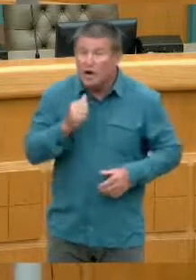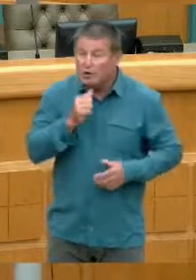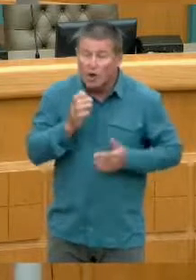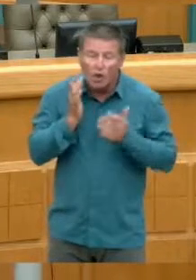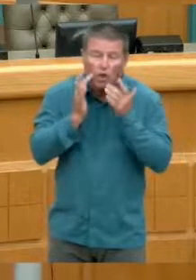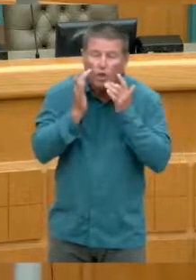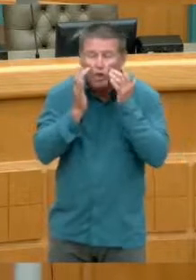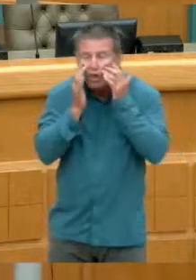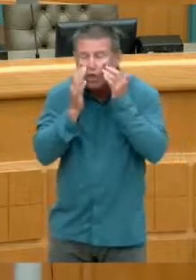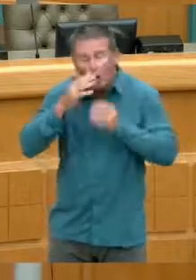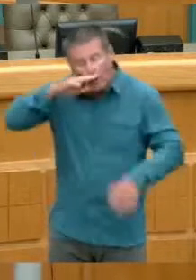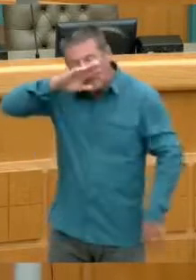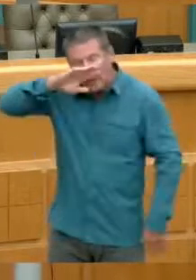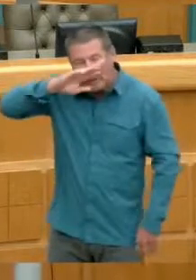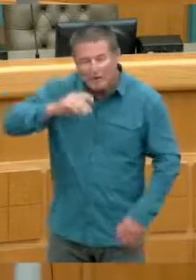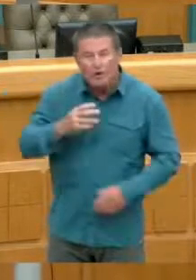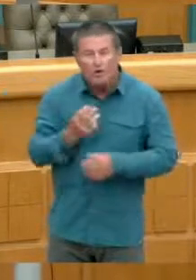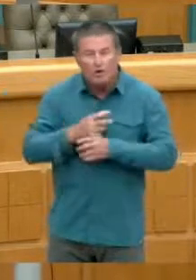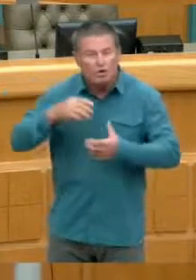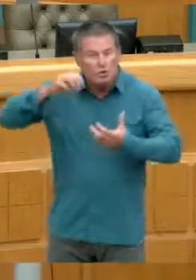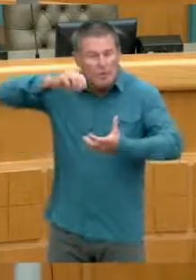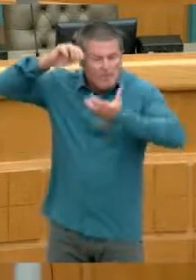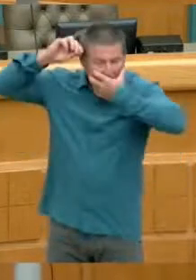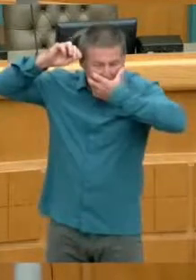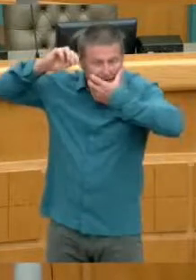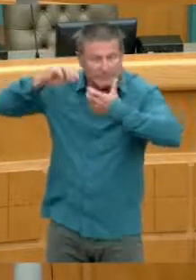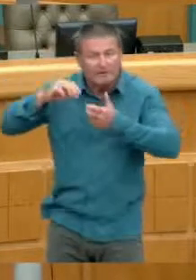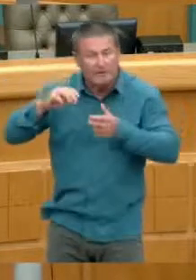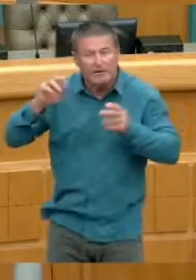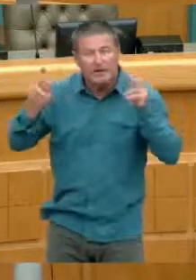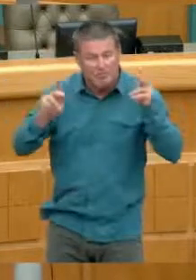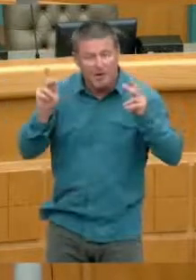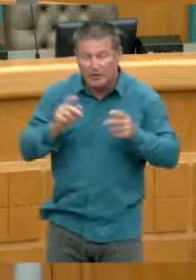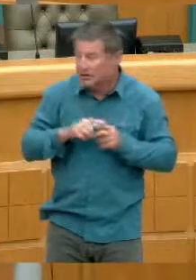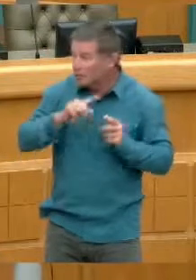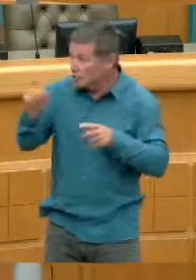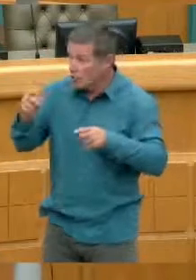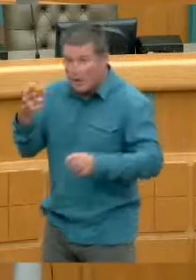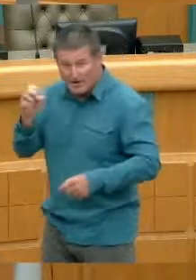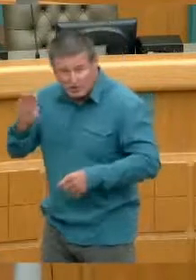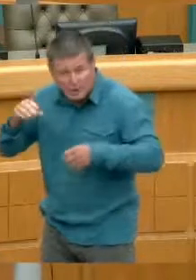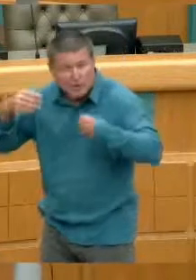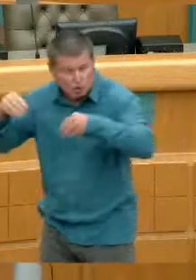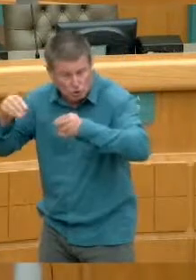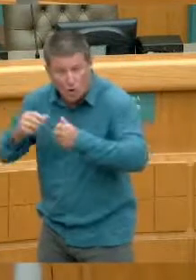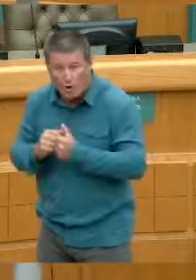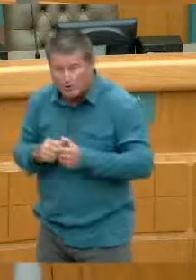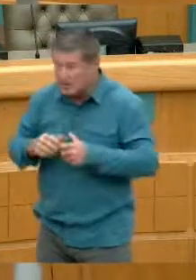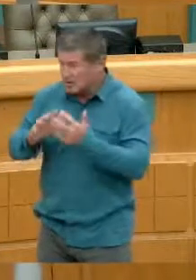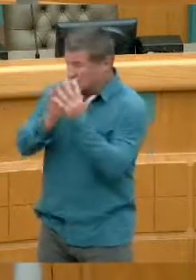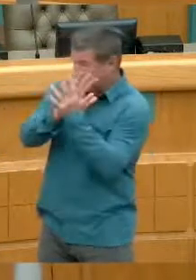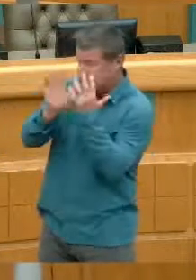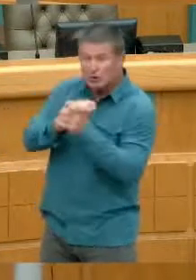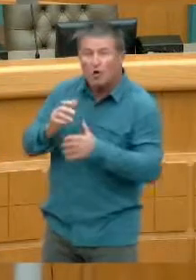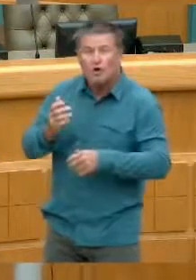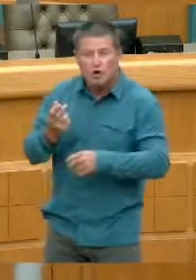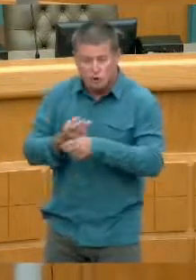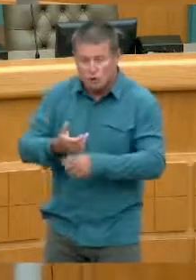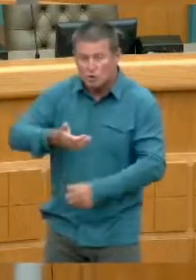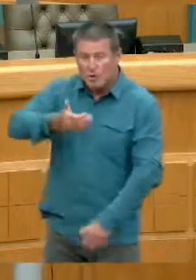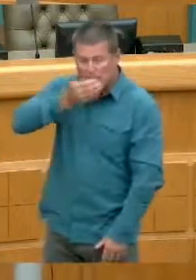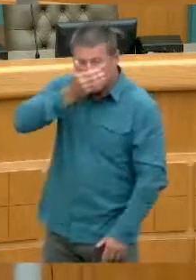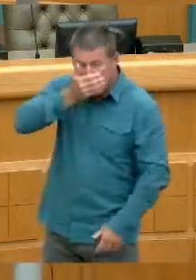face. Use a face mask if you're out in public. If you're shopping in the grocery store where there's big crowds, wear your face